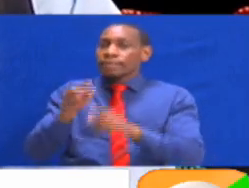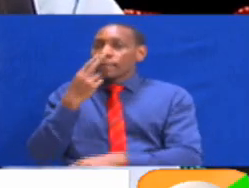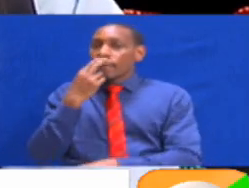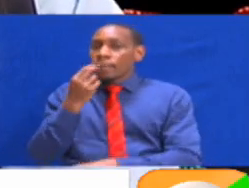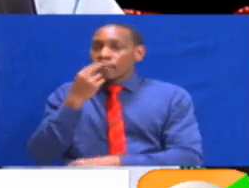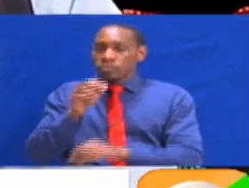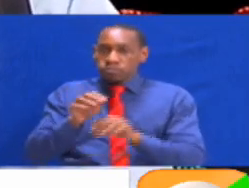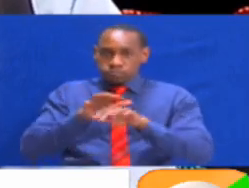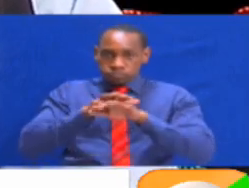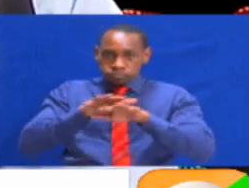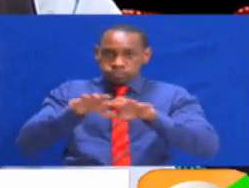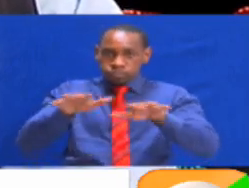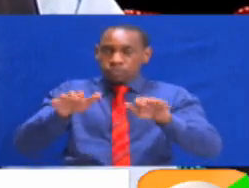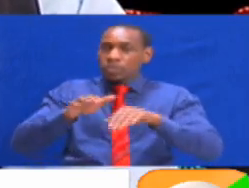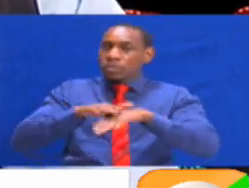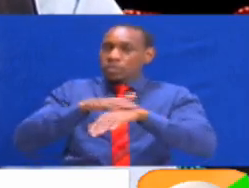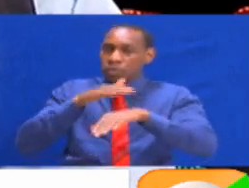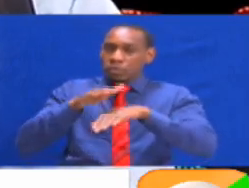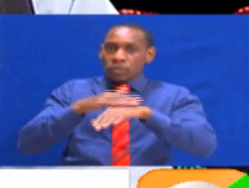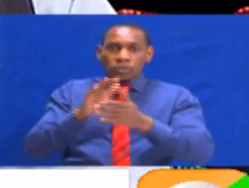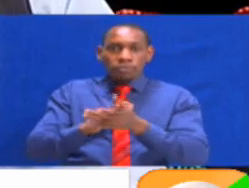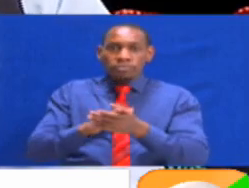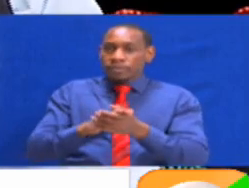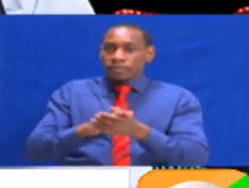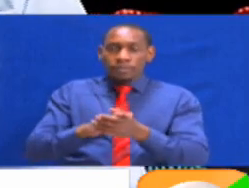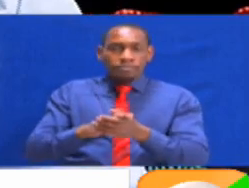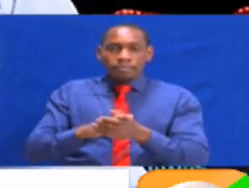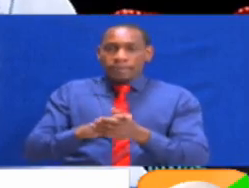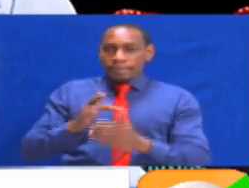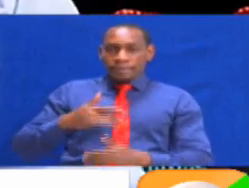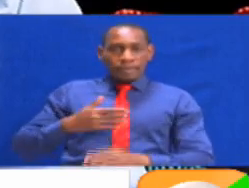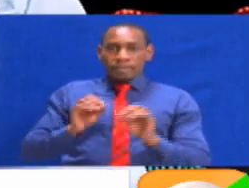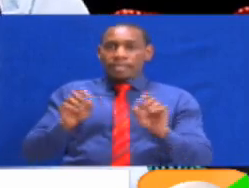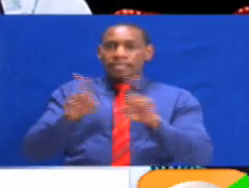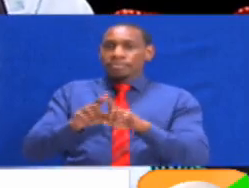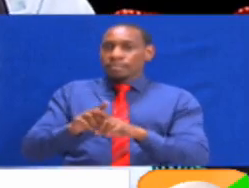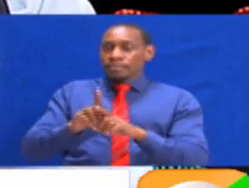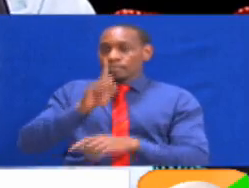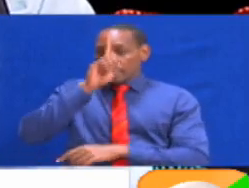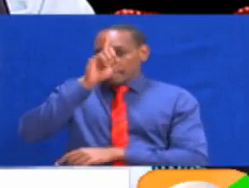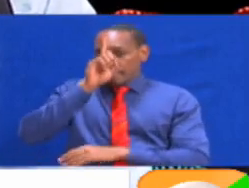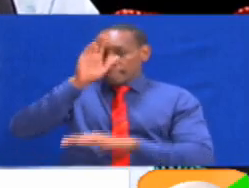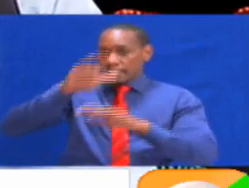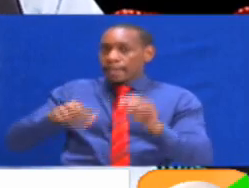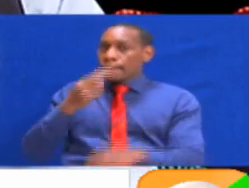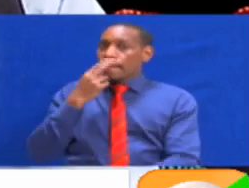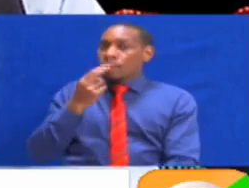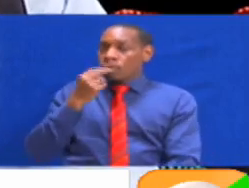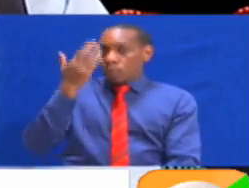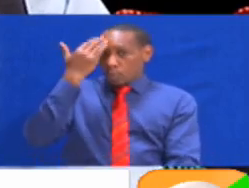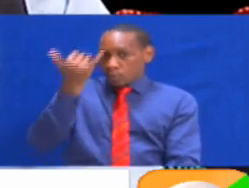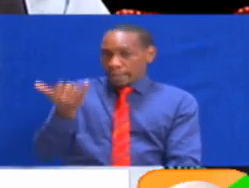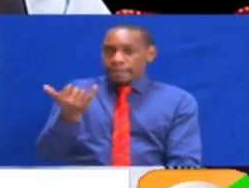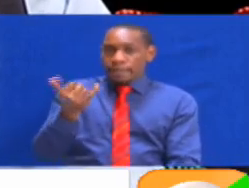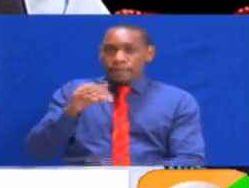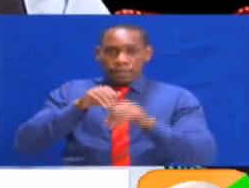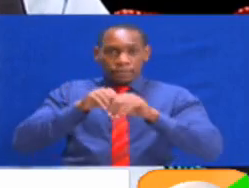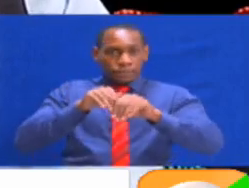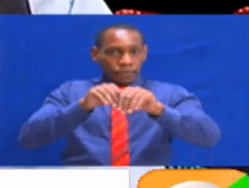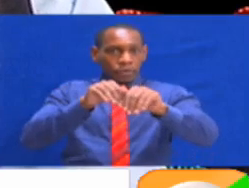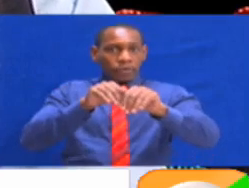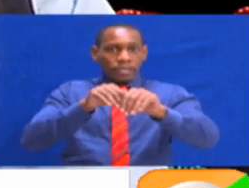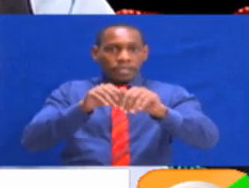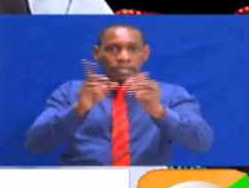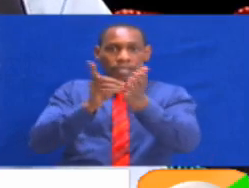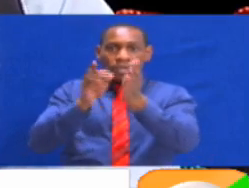It goes on slowly. You don't notice it, and it's actually worse than the flu, because if you go by what